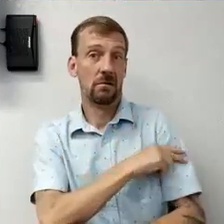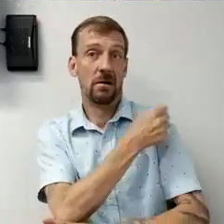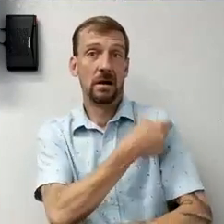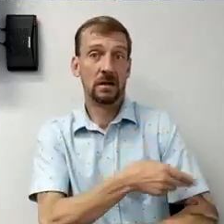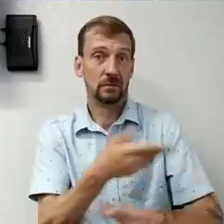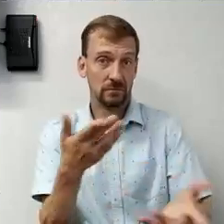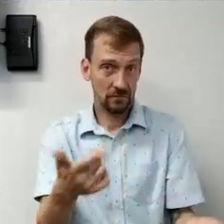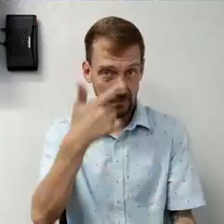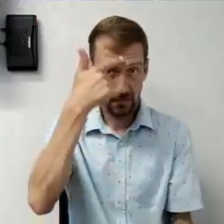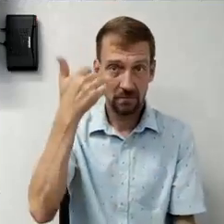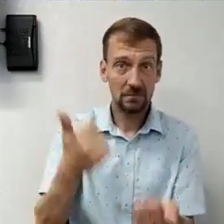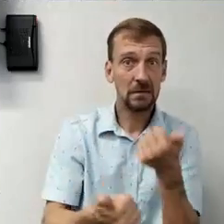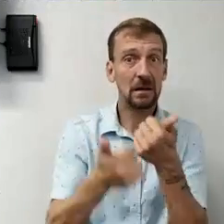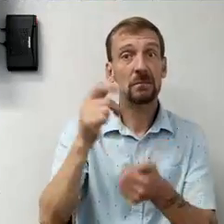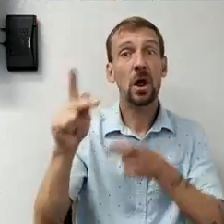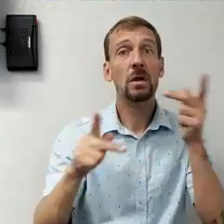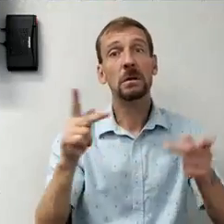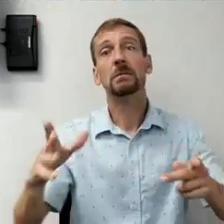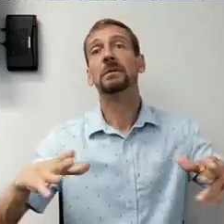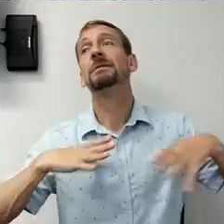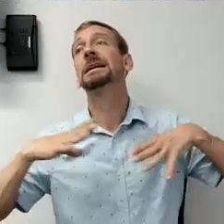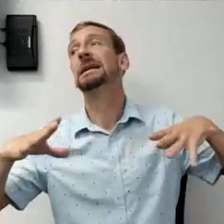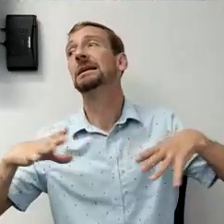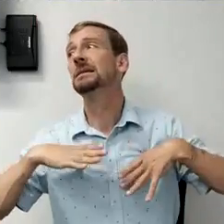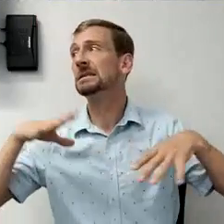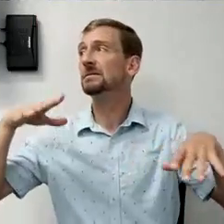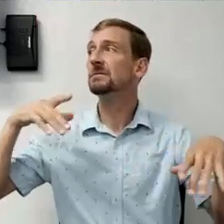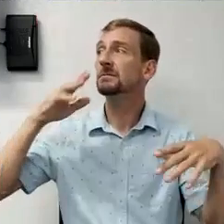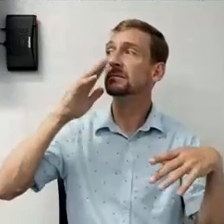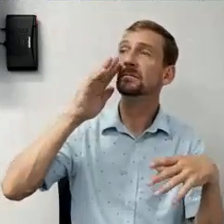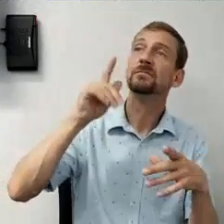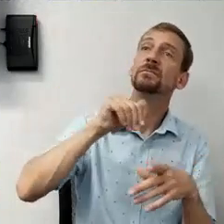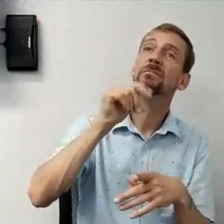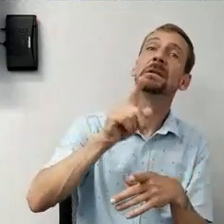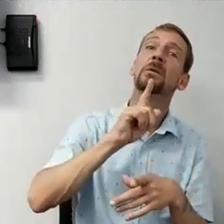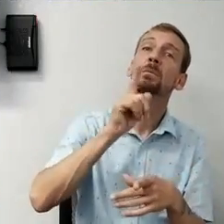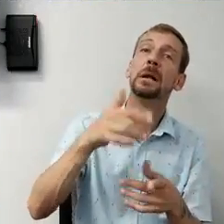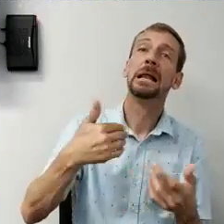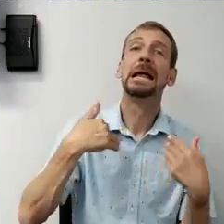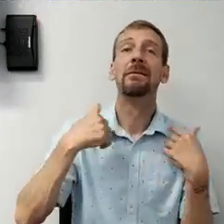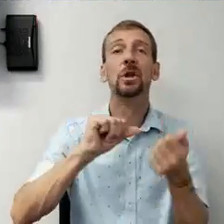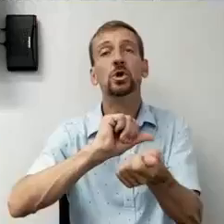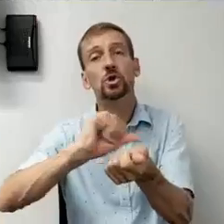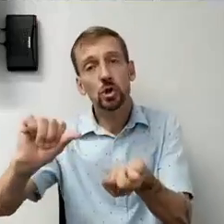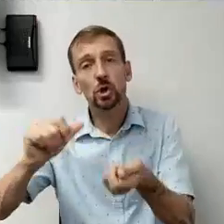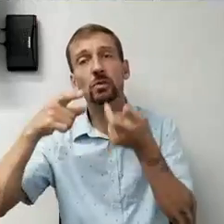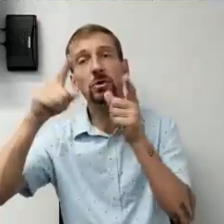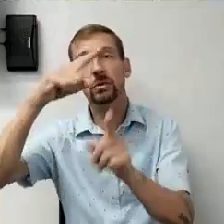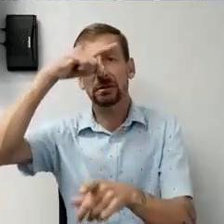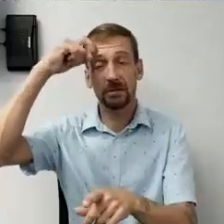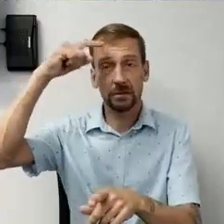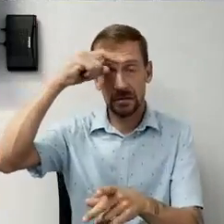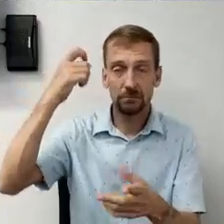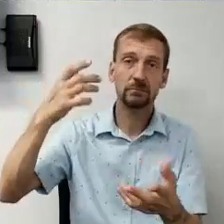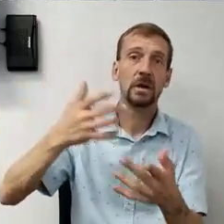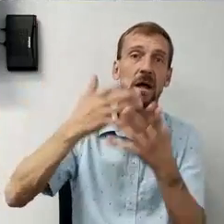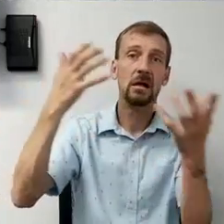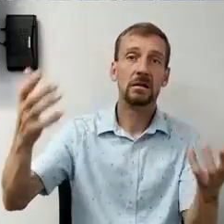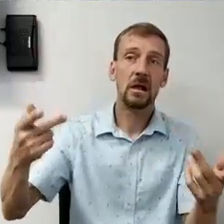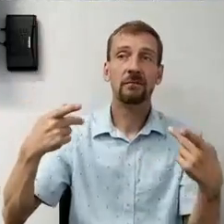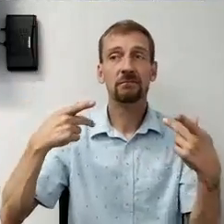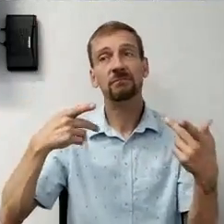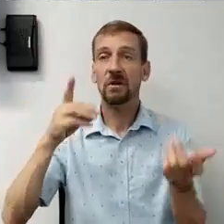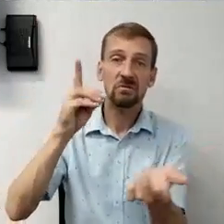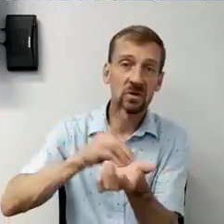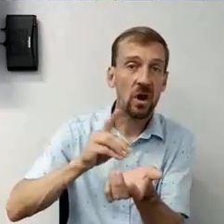because so many people are taking vacations, and so they're not having surgery over the summer. A lot of our physicians,